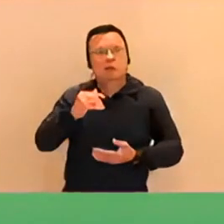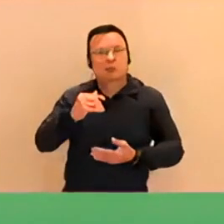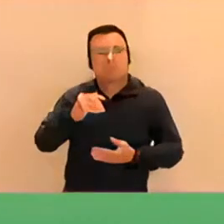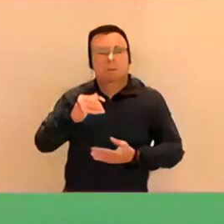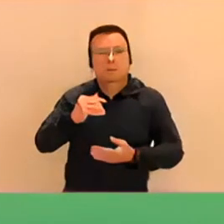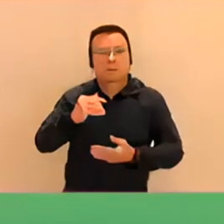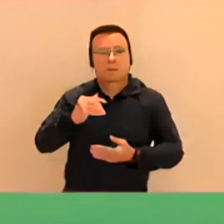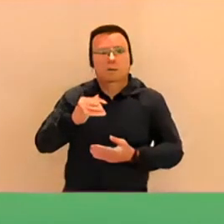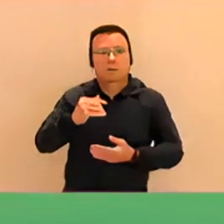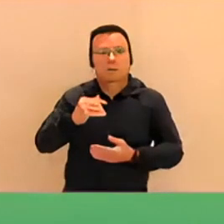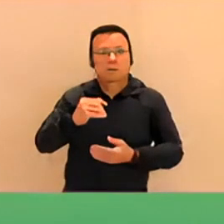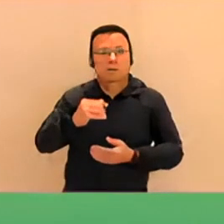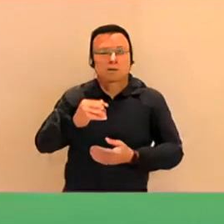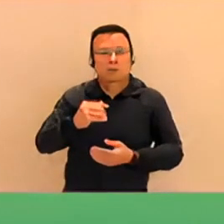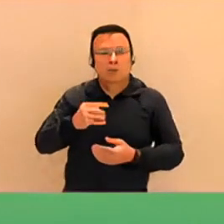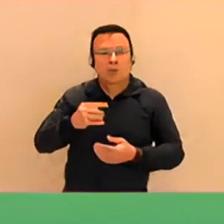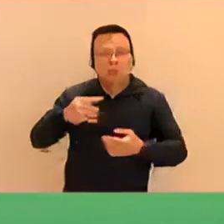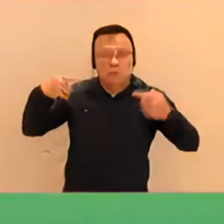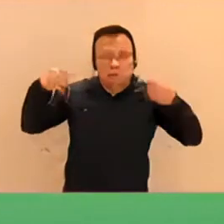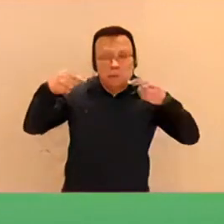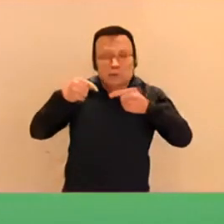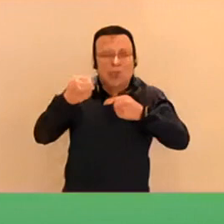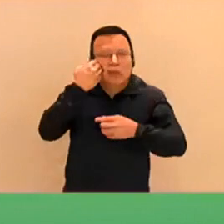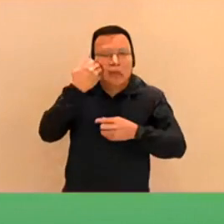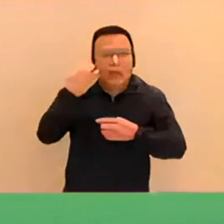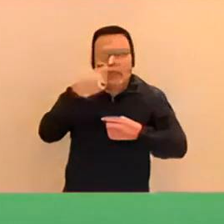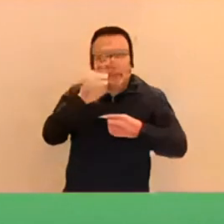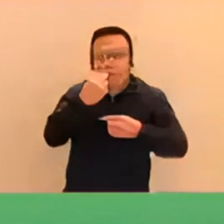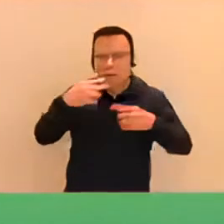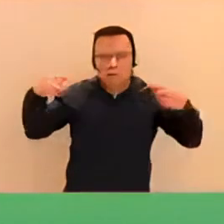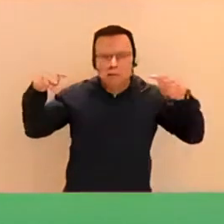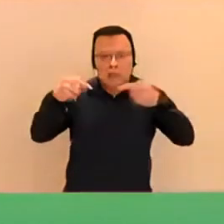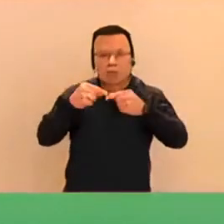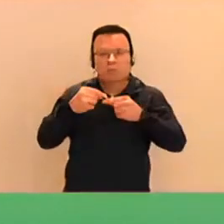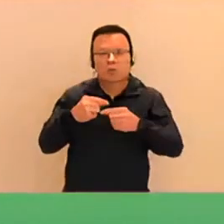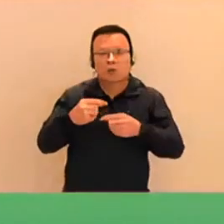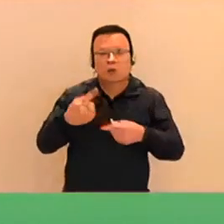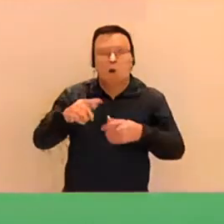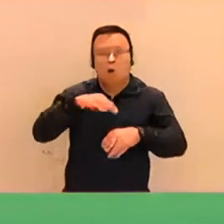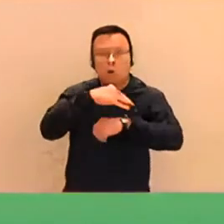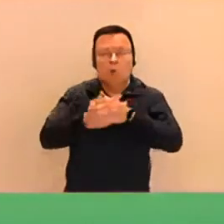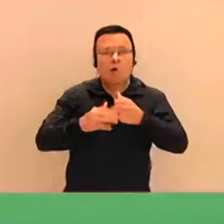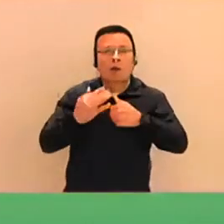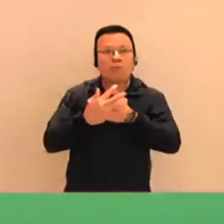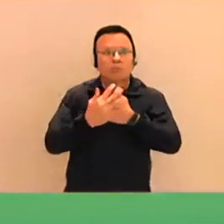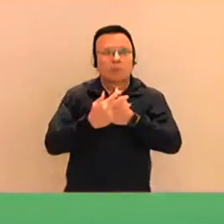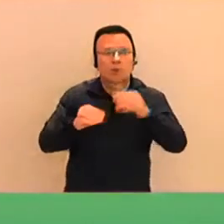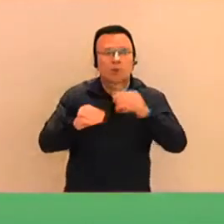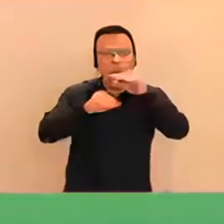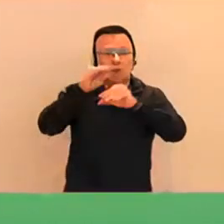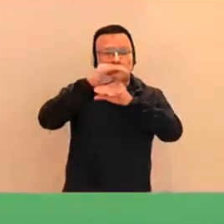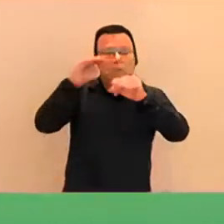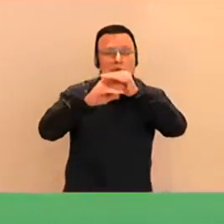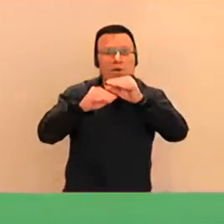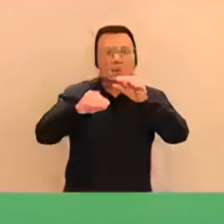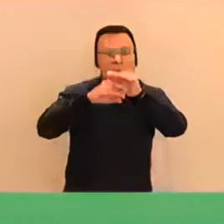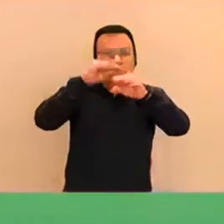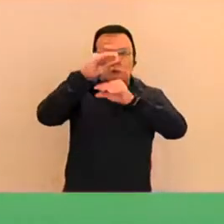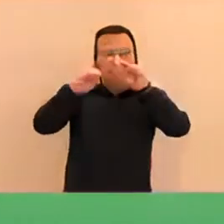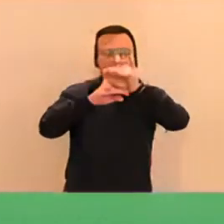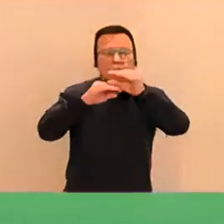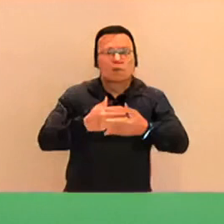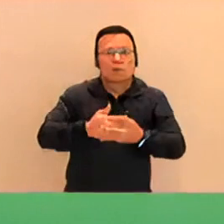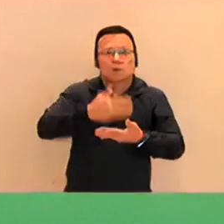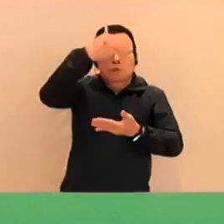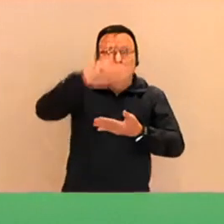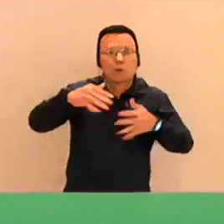emission reduction. So after the building was occupied, the professors and